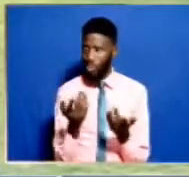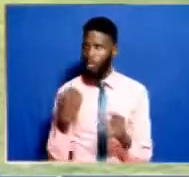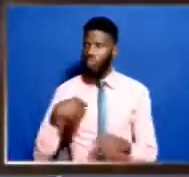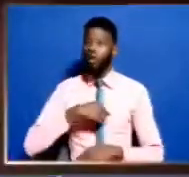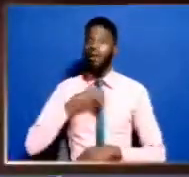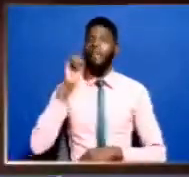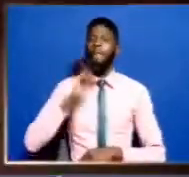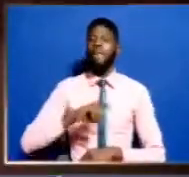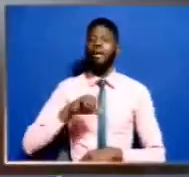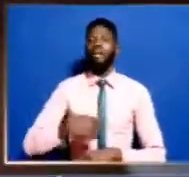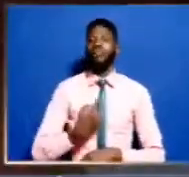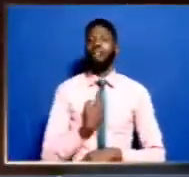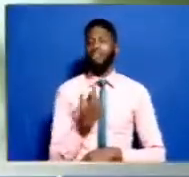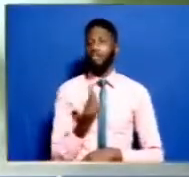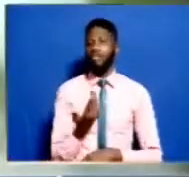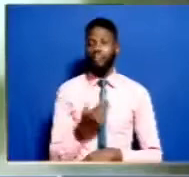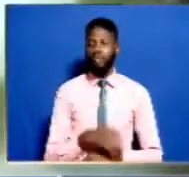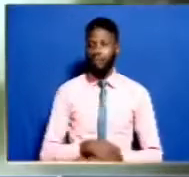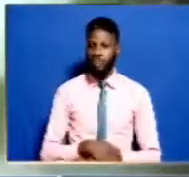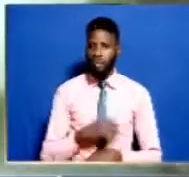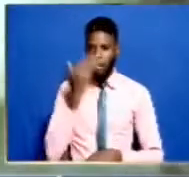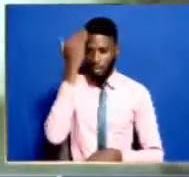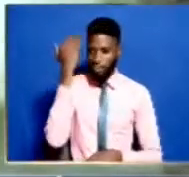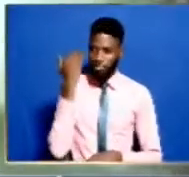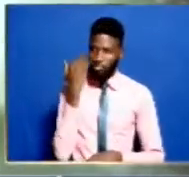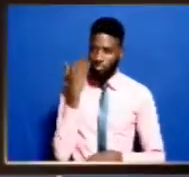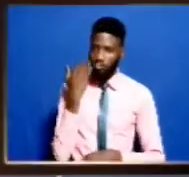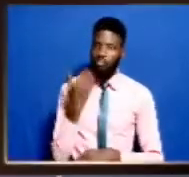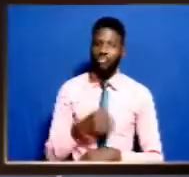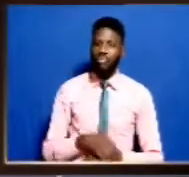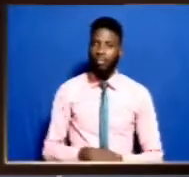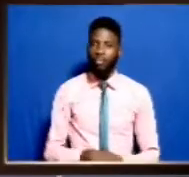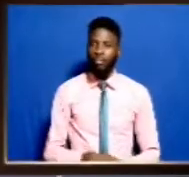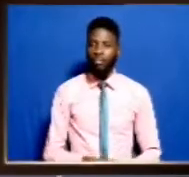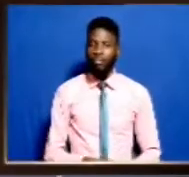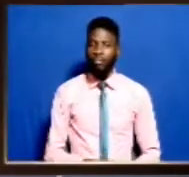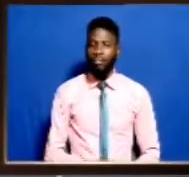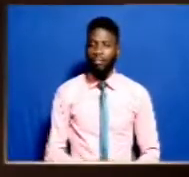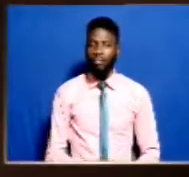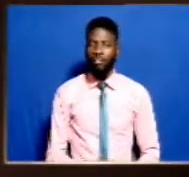be ourselves. Beatrice Gatonyang Etich, Channel One News.